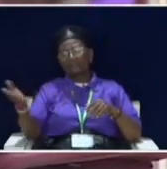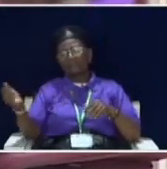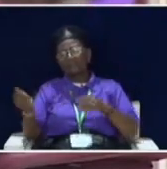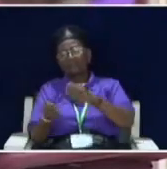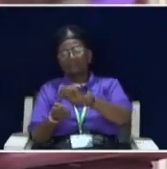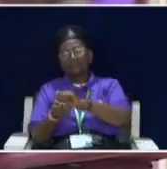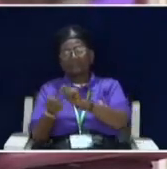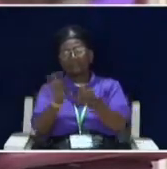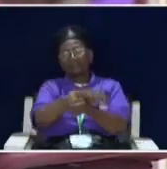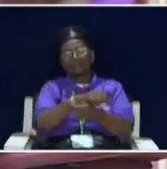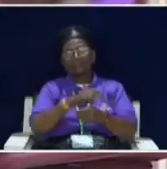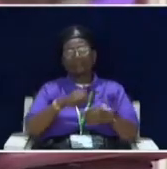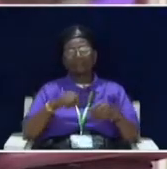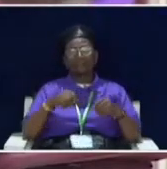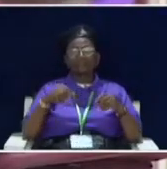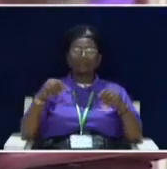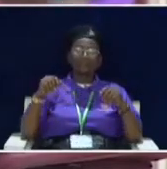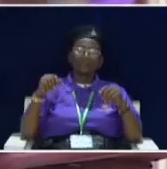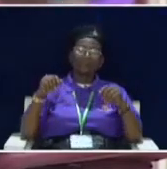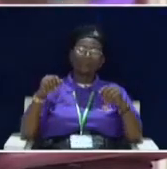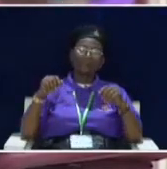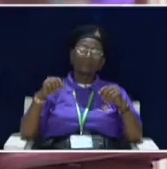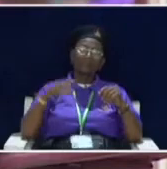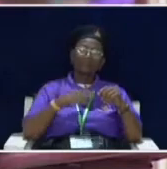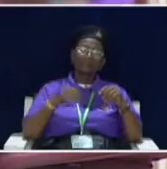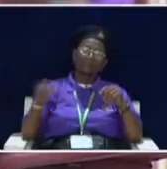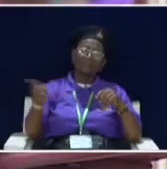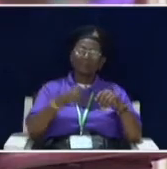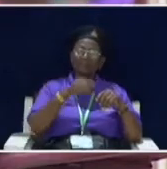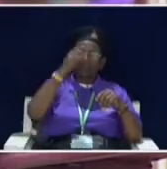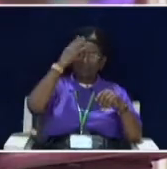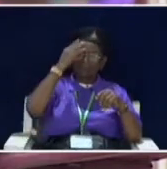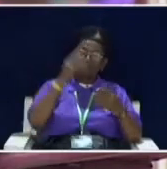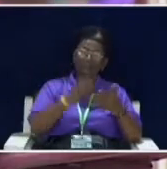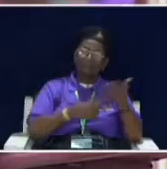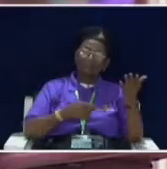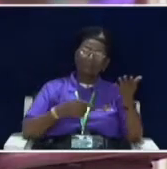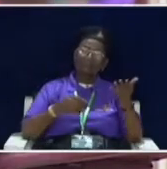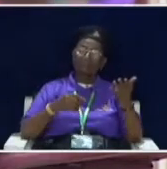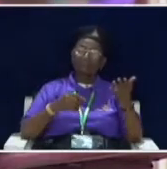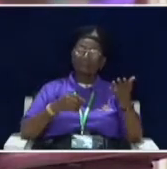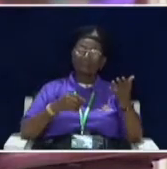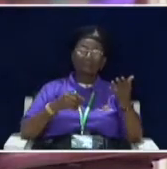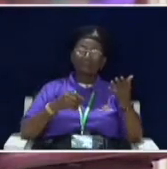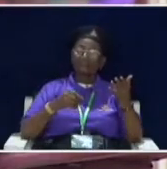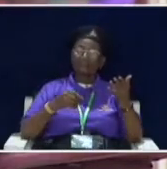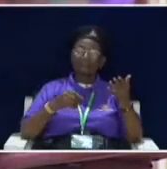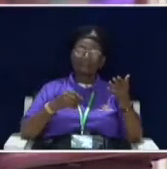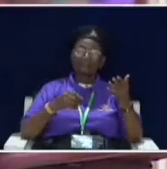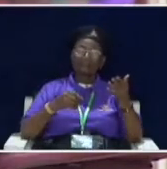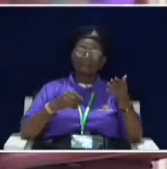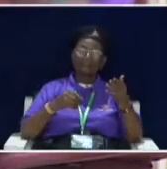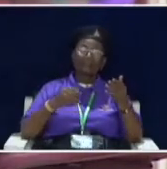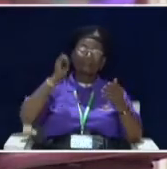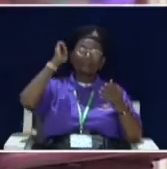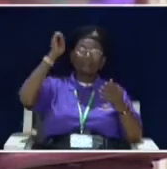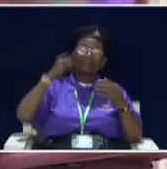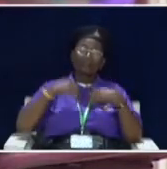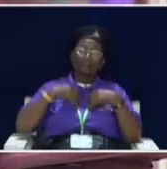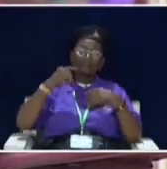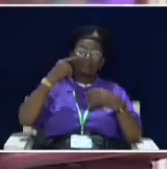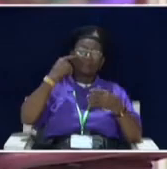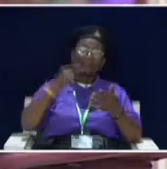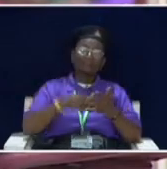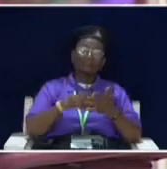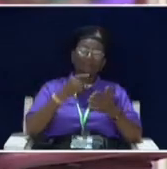láti yí padà. And you know what? Ọmọ nǹkan ti báyìí pé. He has noticed somebody